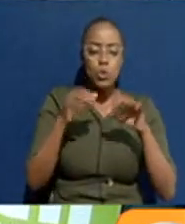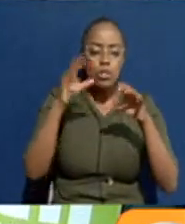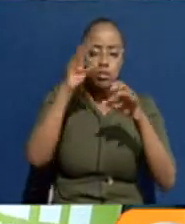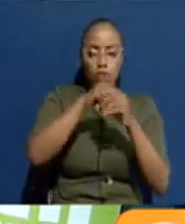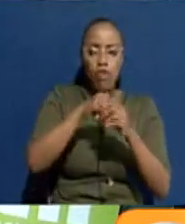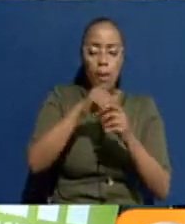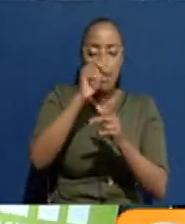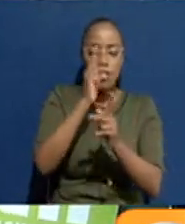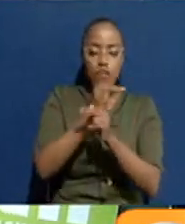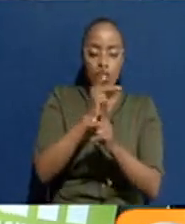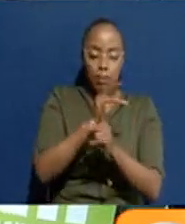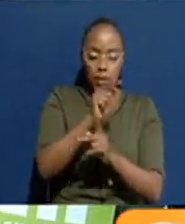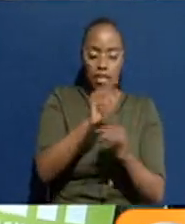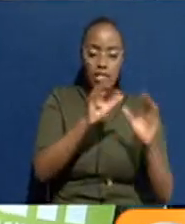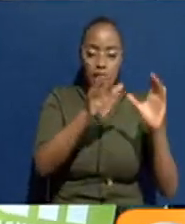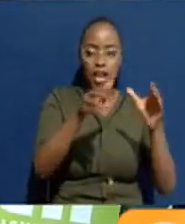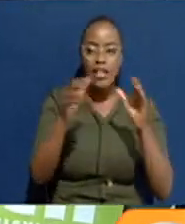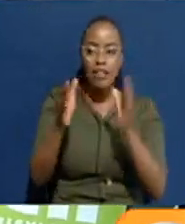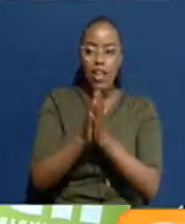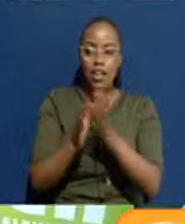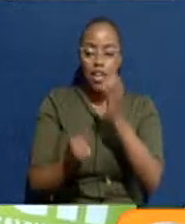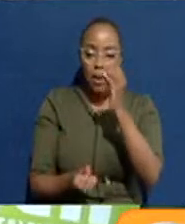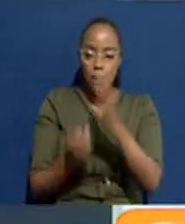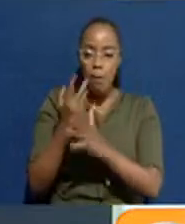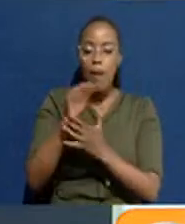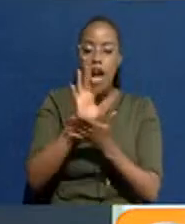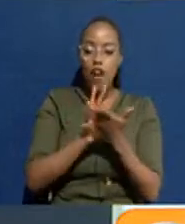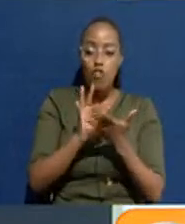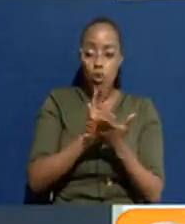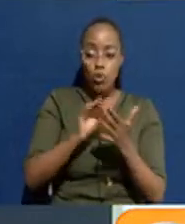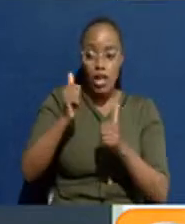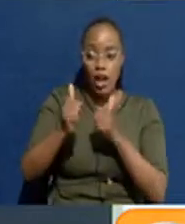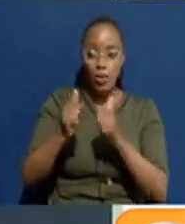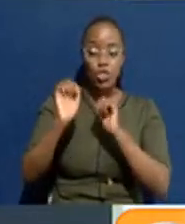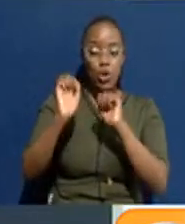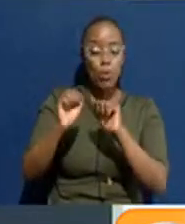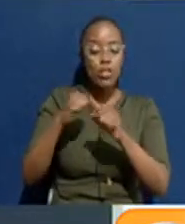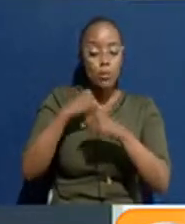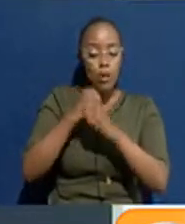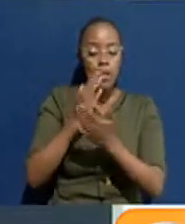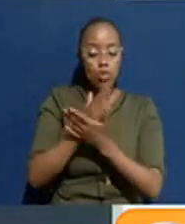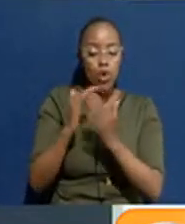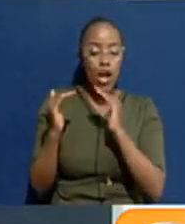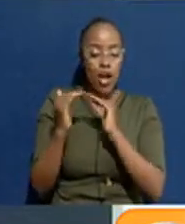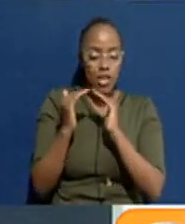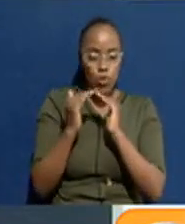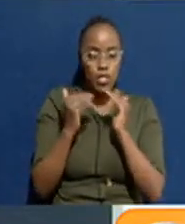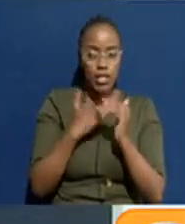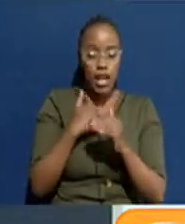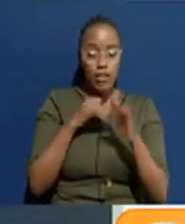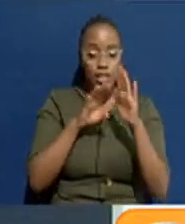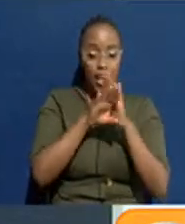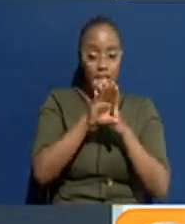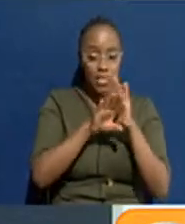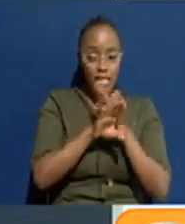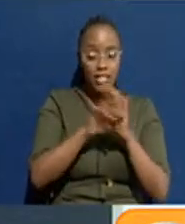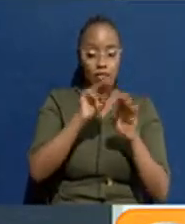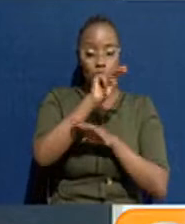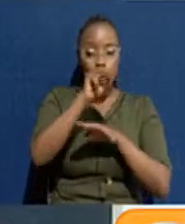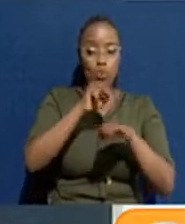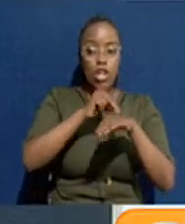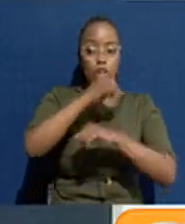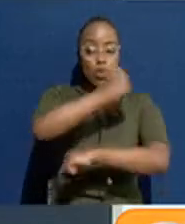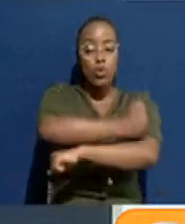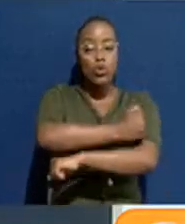maintain this categorization and come up with a formula that will ensure equity even in access to national